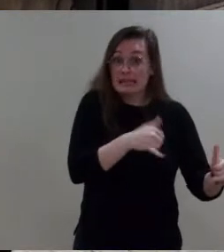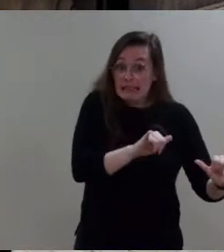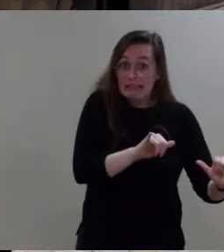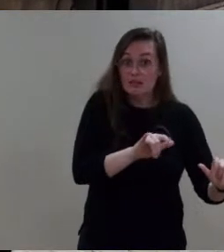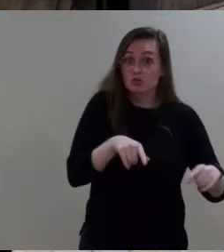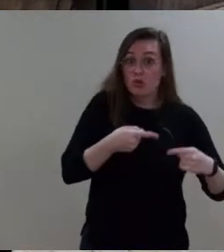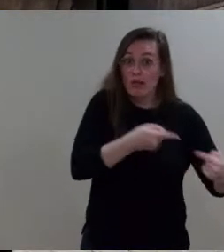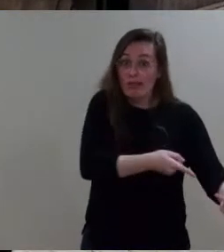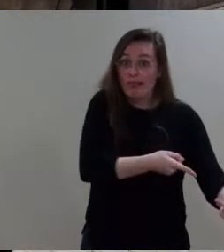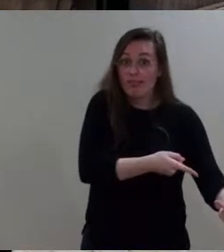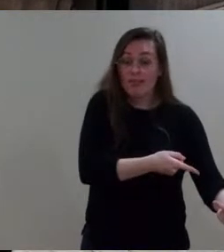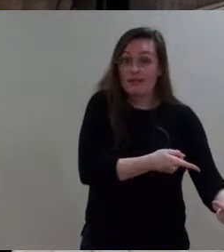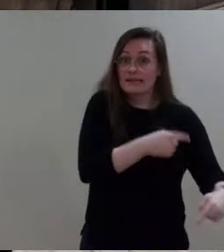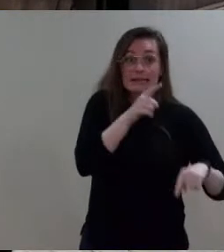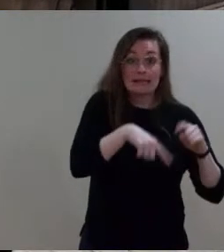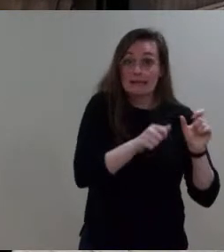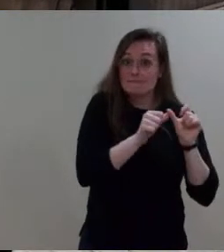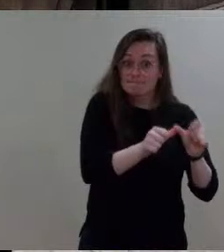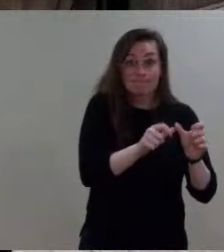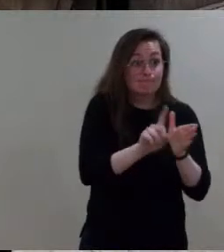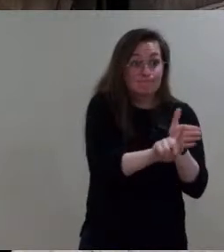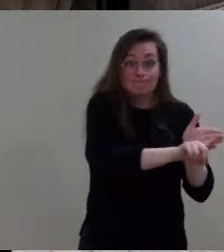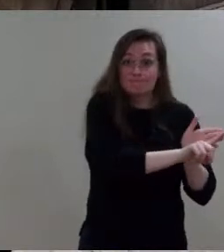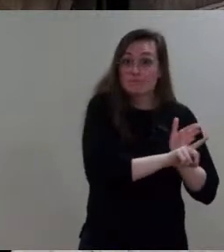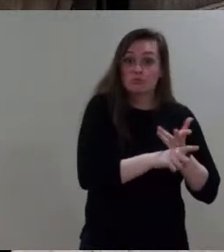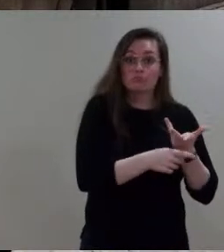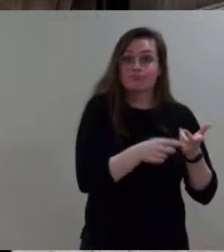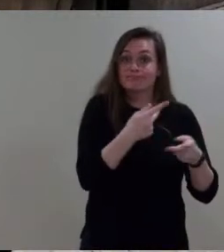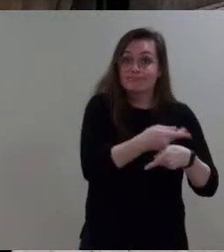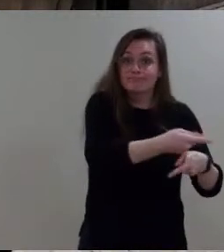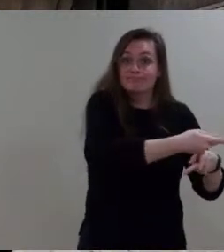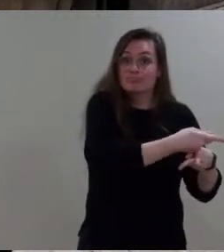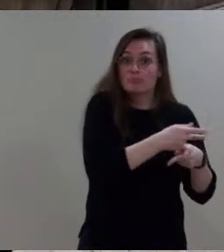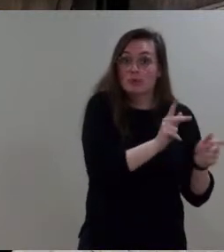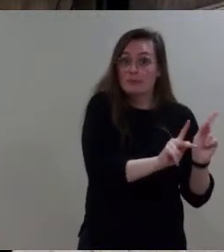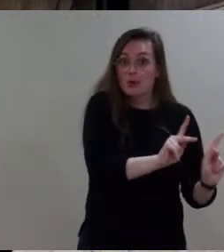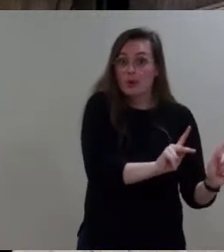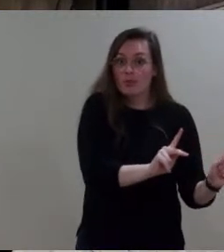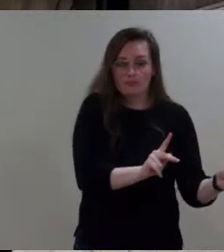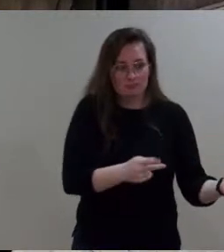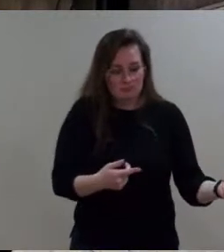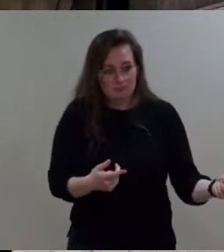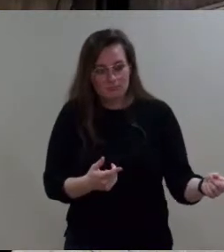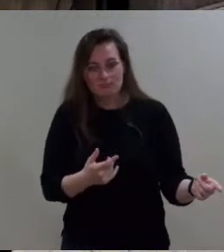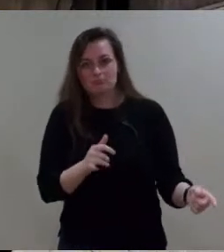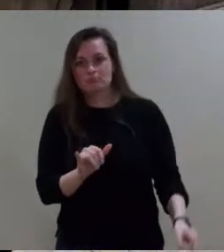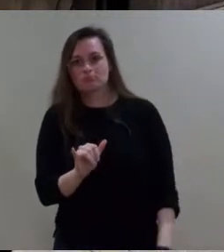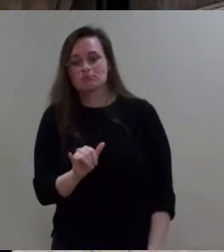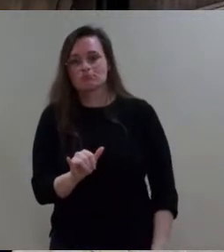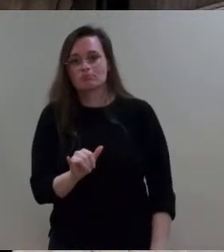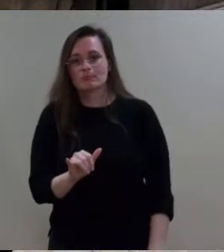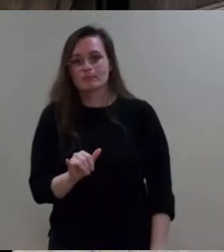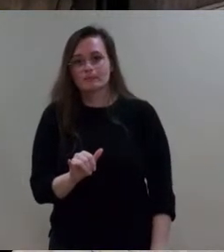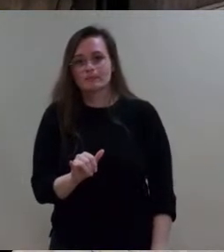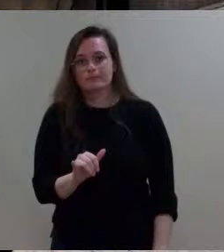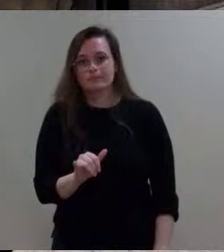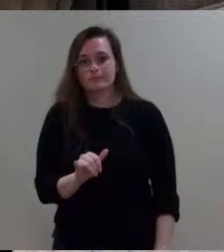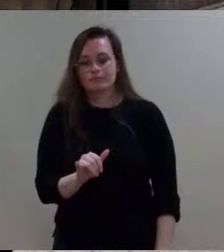know, we still can't keep pace here. And, you know, I think that it would, you know, to say